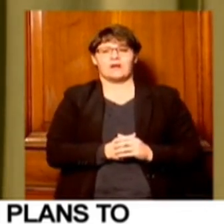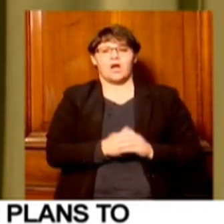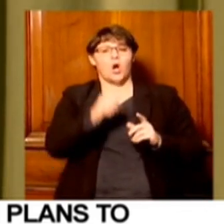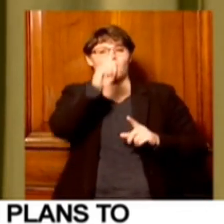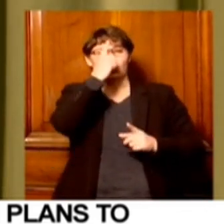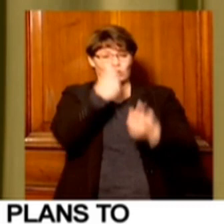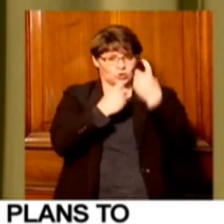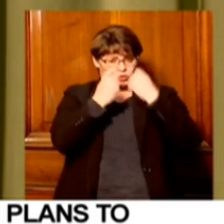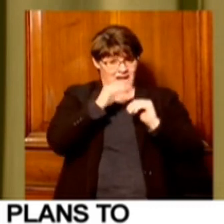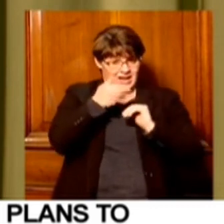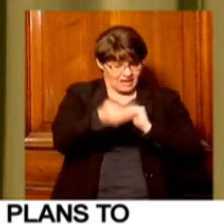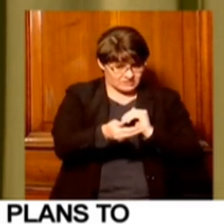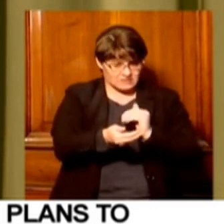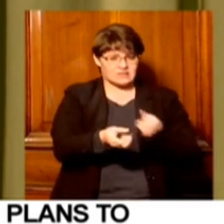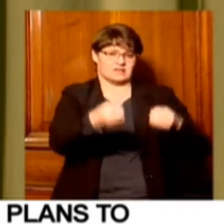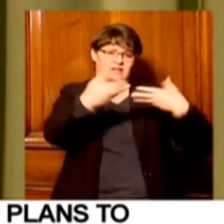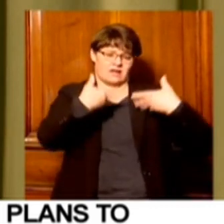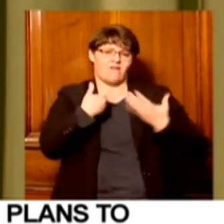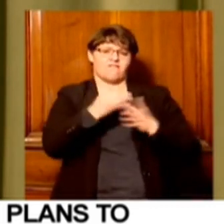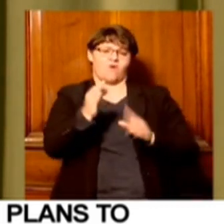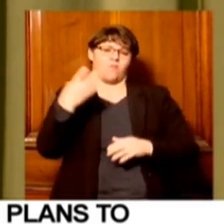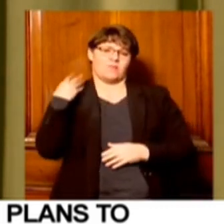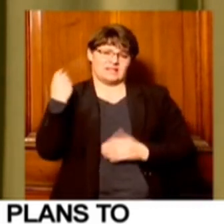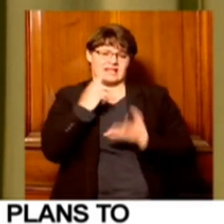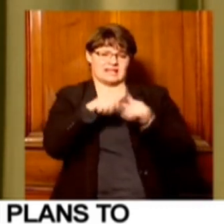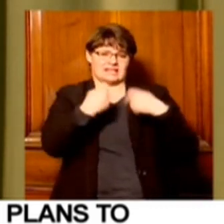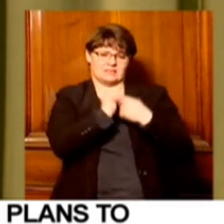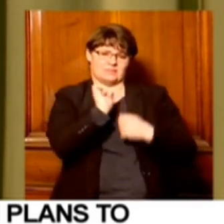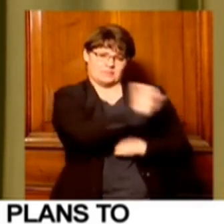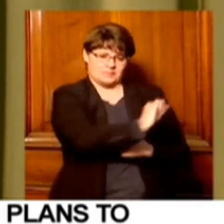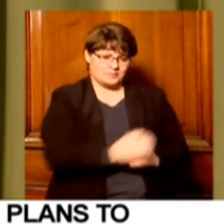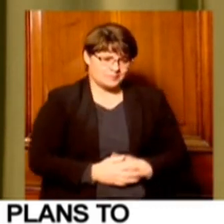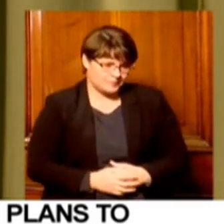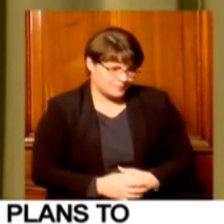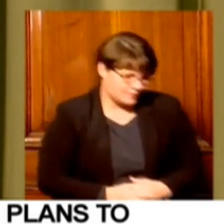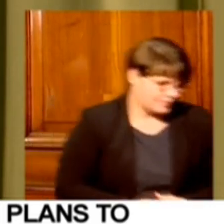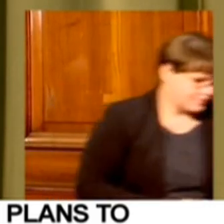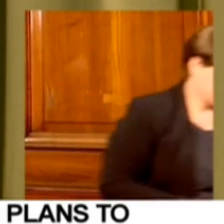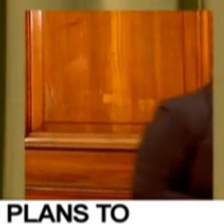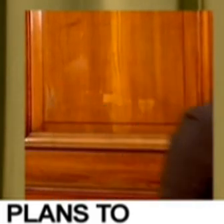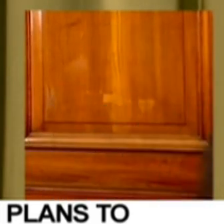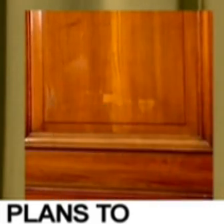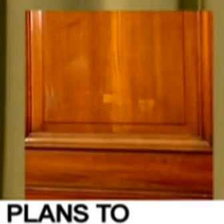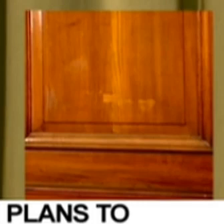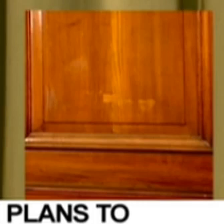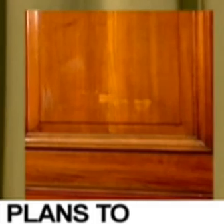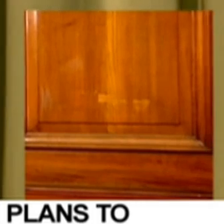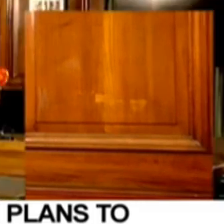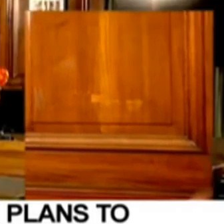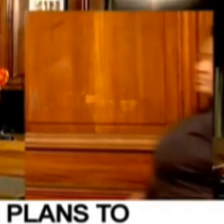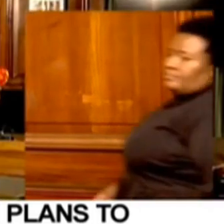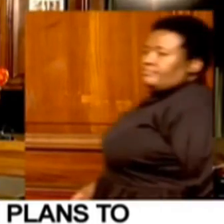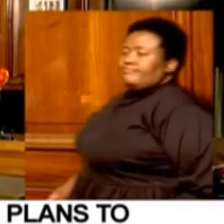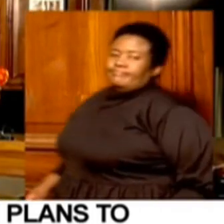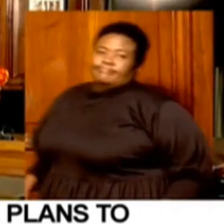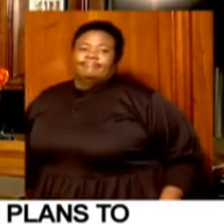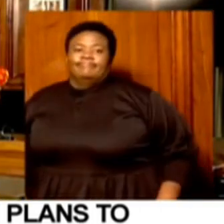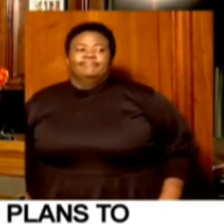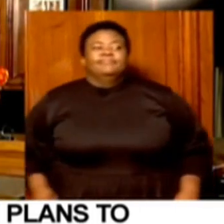remaining questions for Minister and the team? Thank